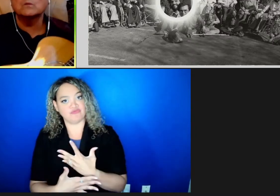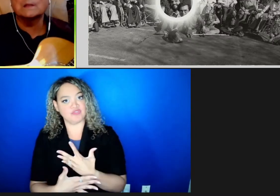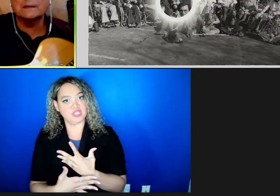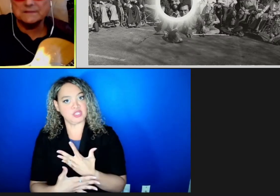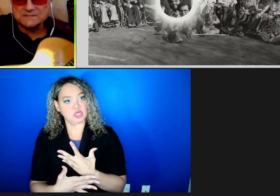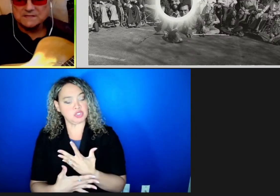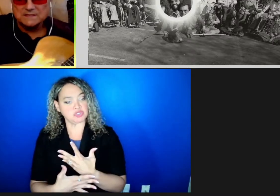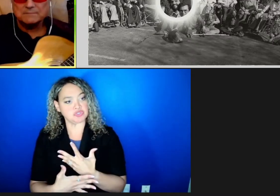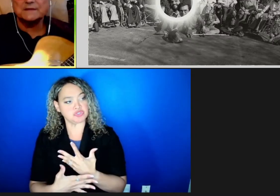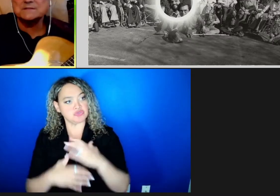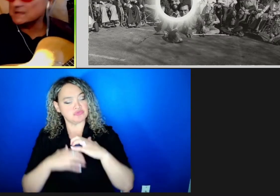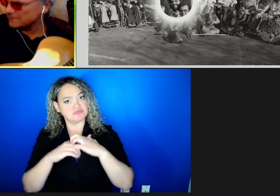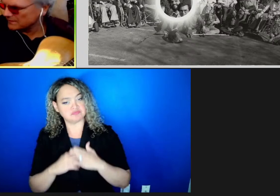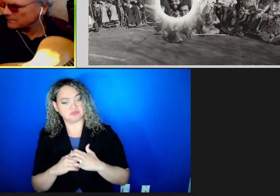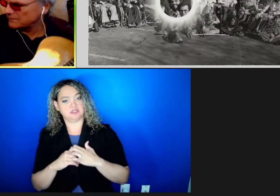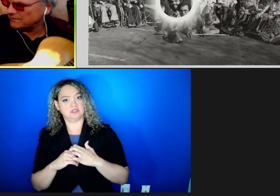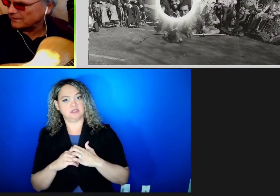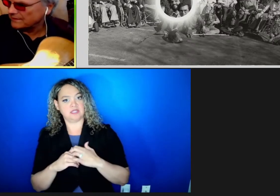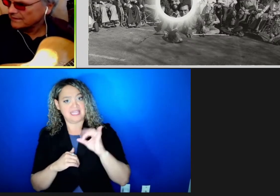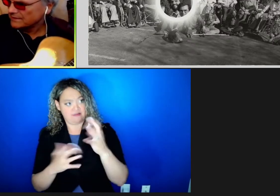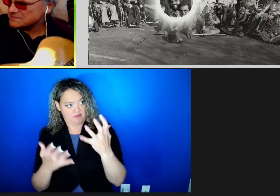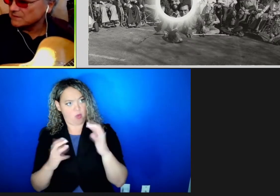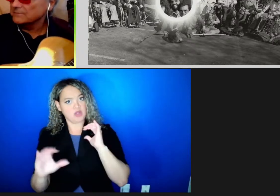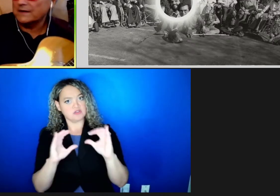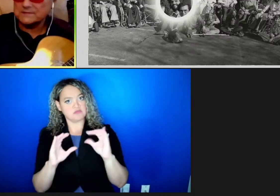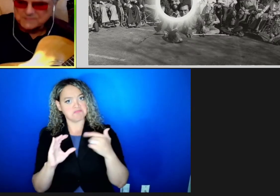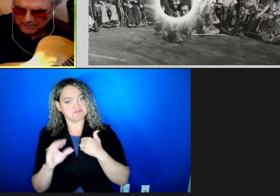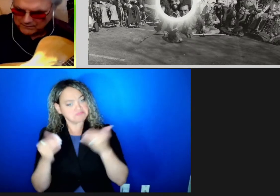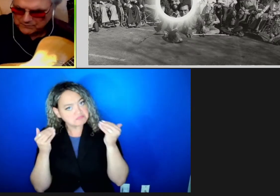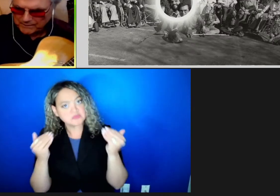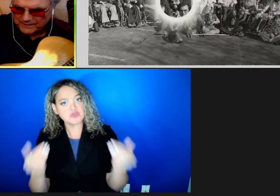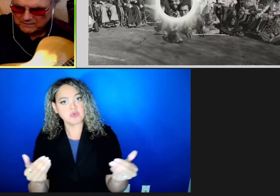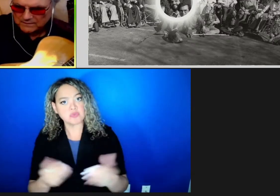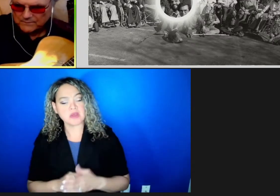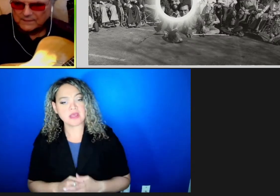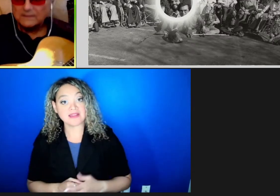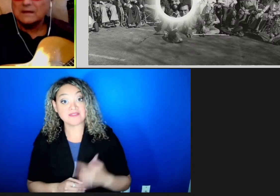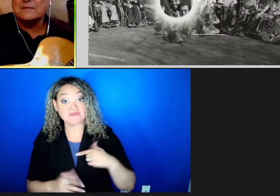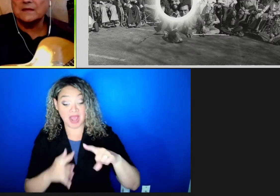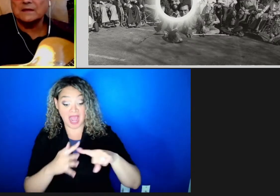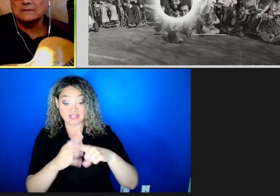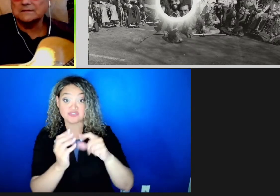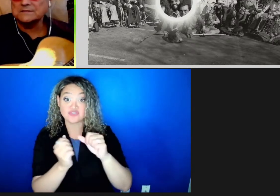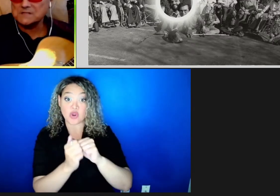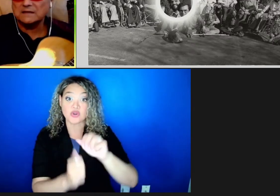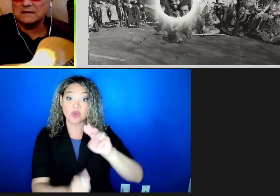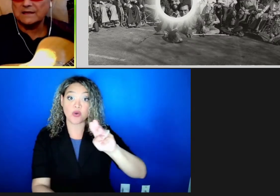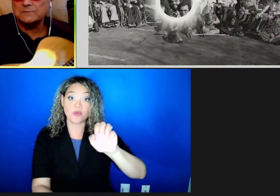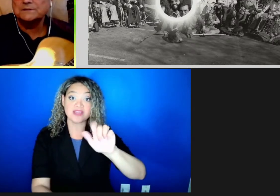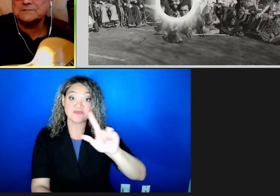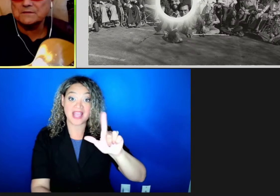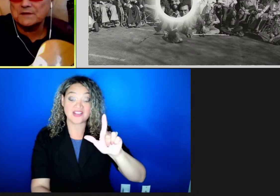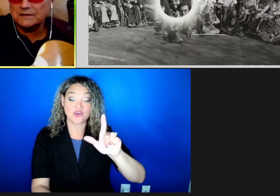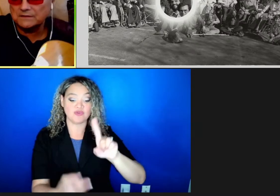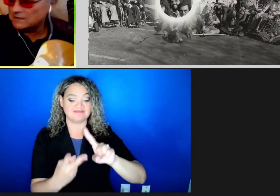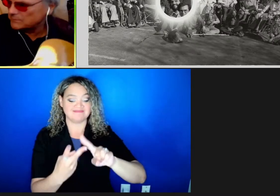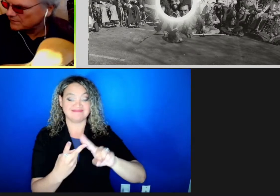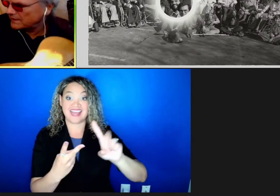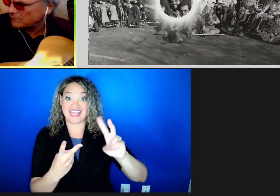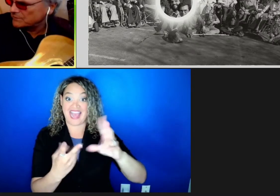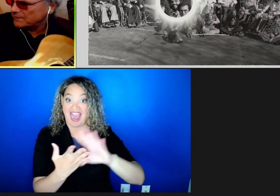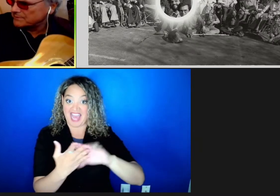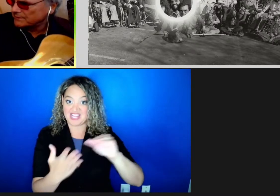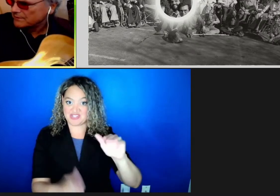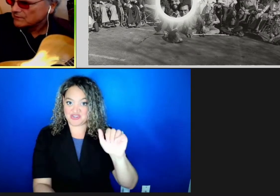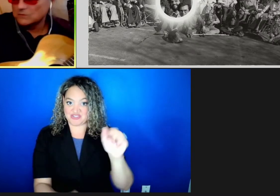my willingness, my desire to communicate. That's so awesome. I started with Michael, and then I learned sign language so that I could